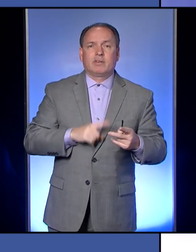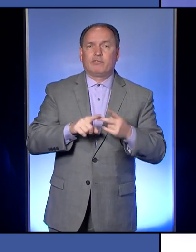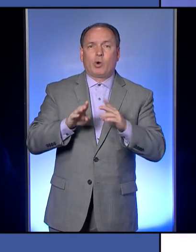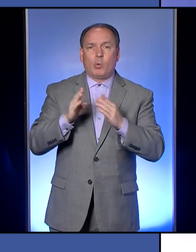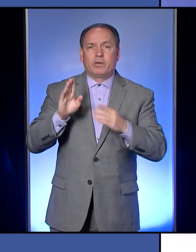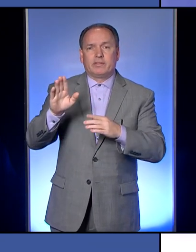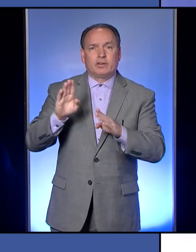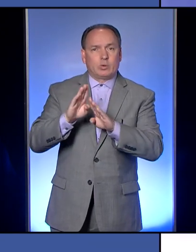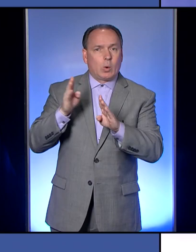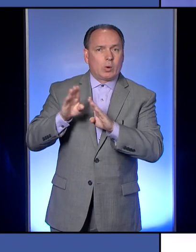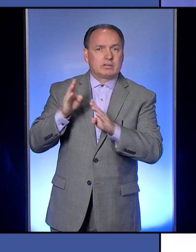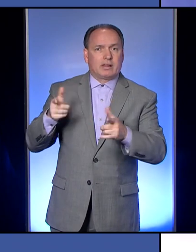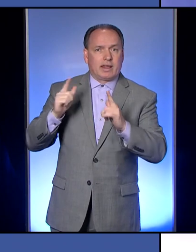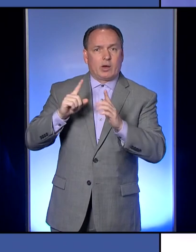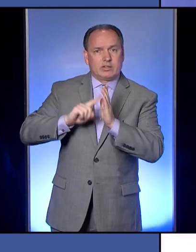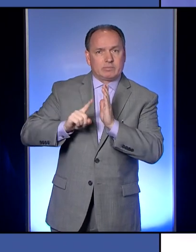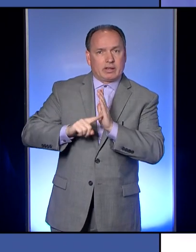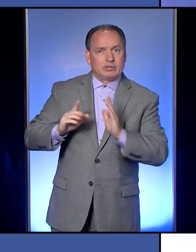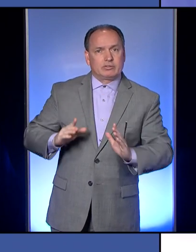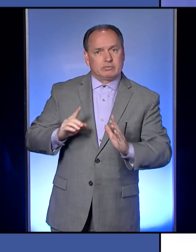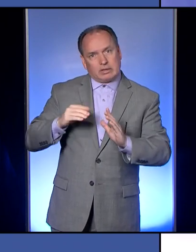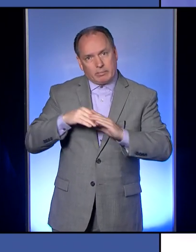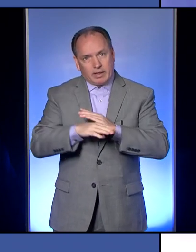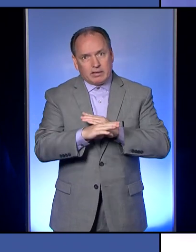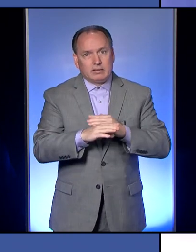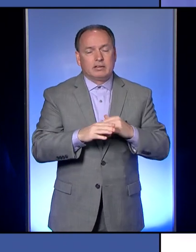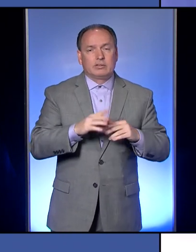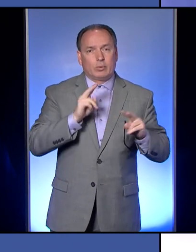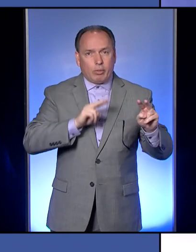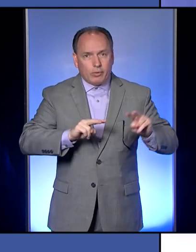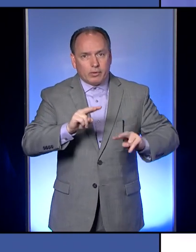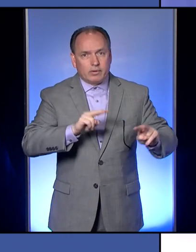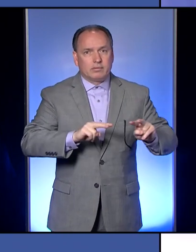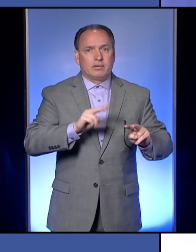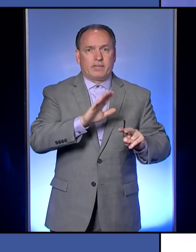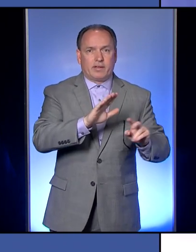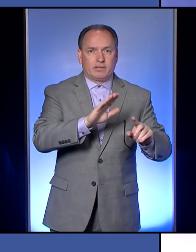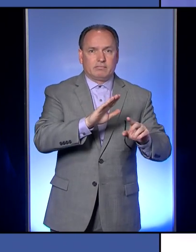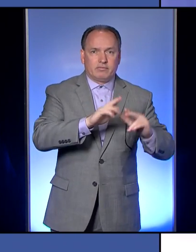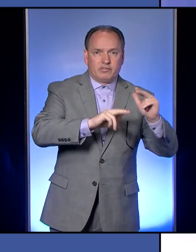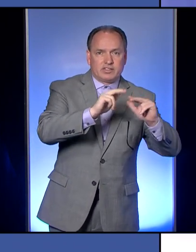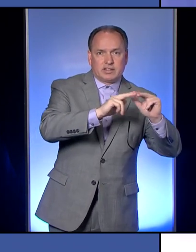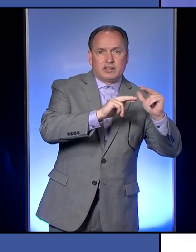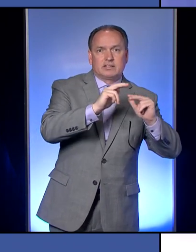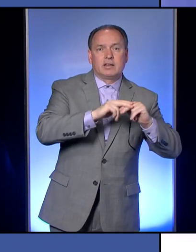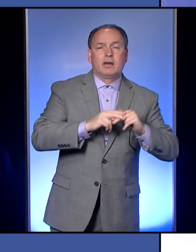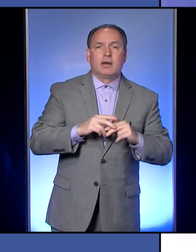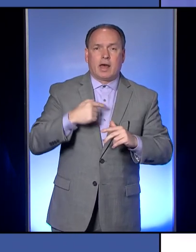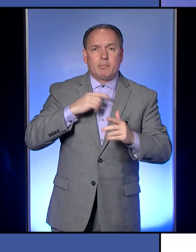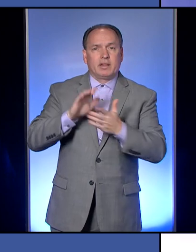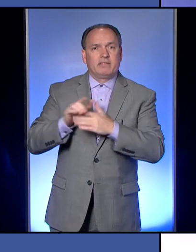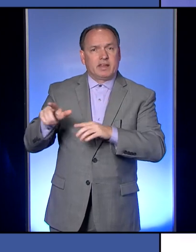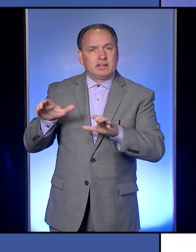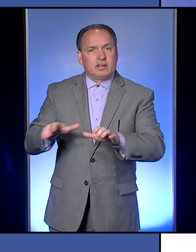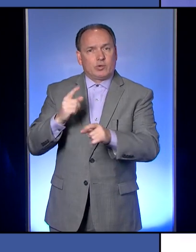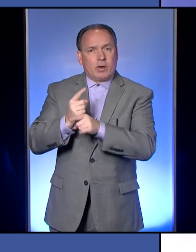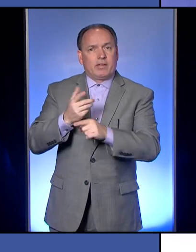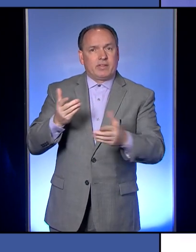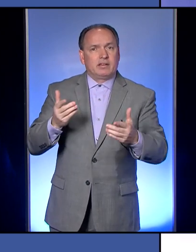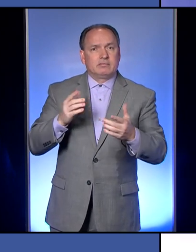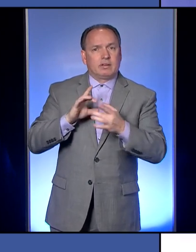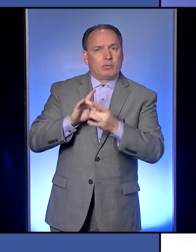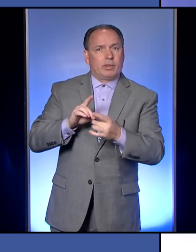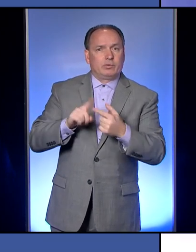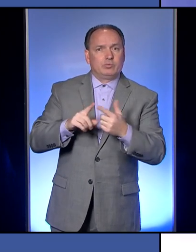opening up their doors to allow those enforcement teams in to look at their facilities. I do believe they did the right thing in terms